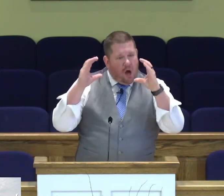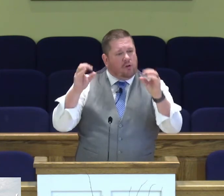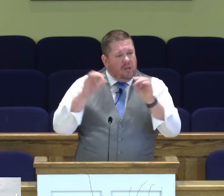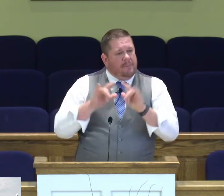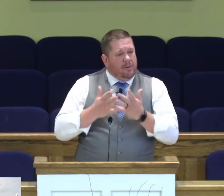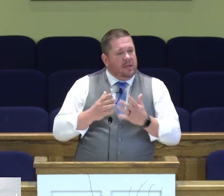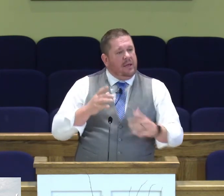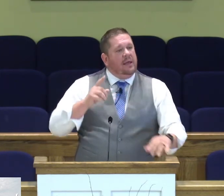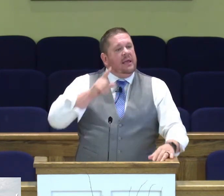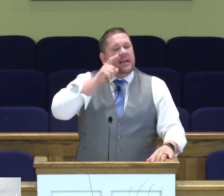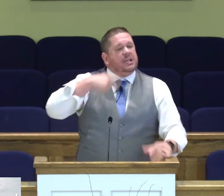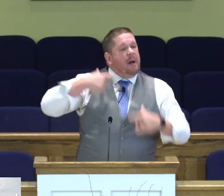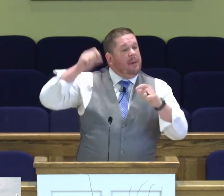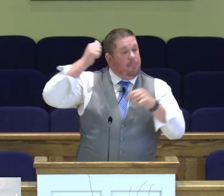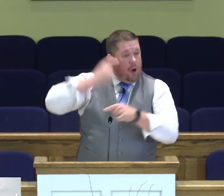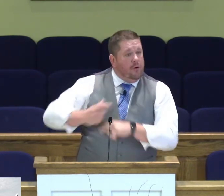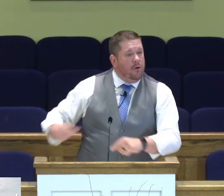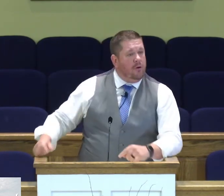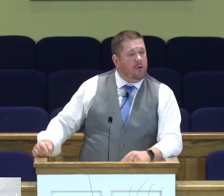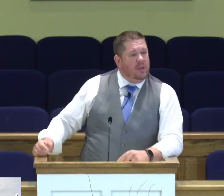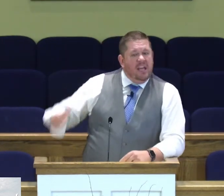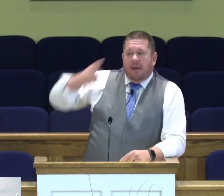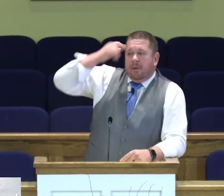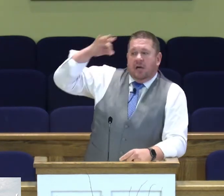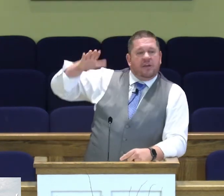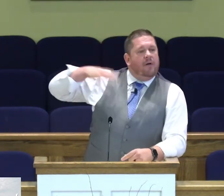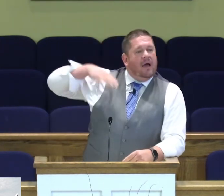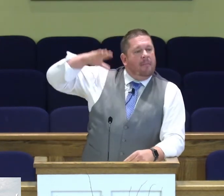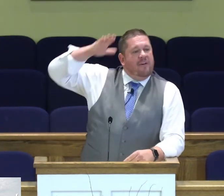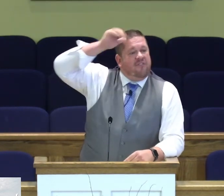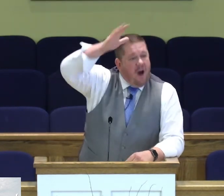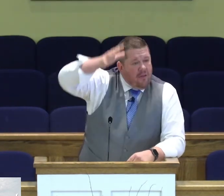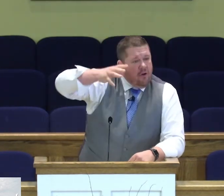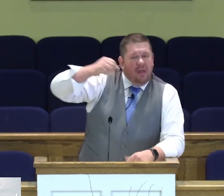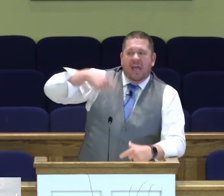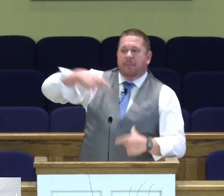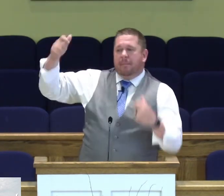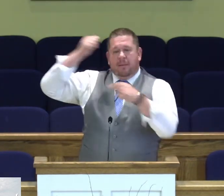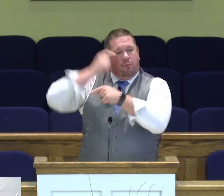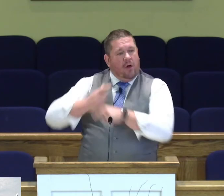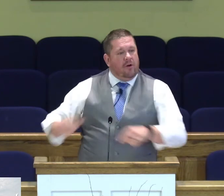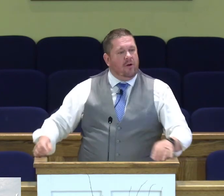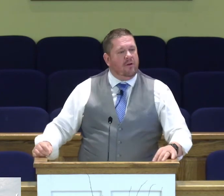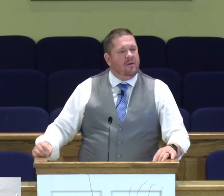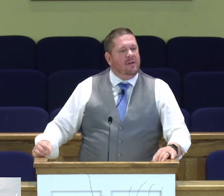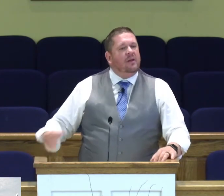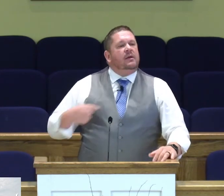just do doctrinally, biblically, is my big brother. Because of my father and my big